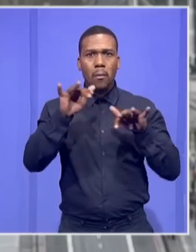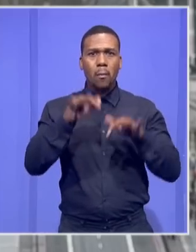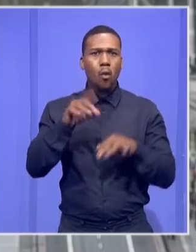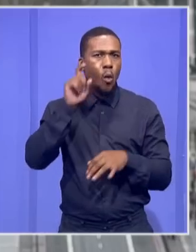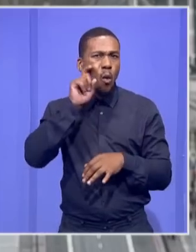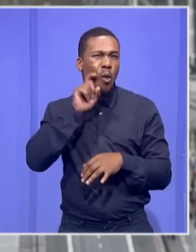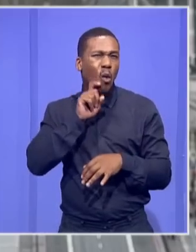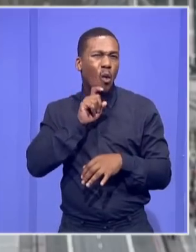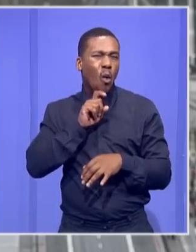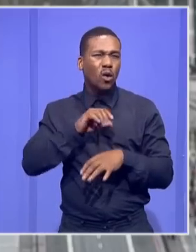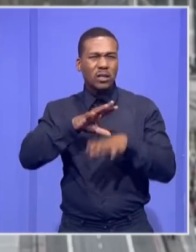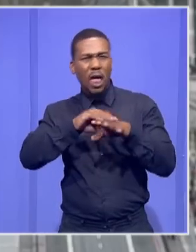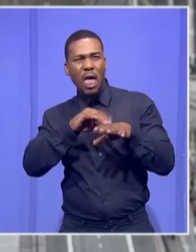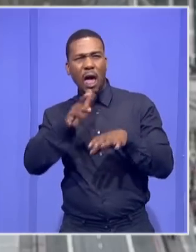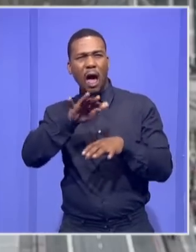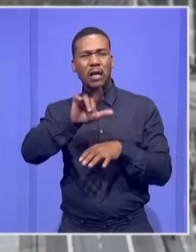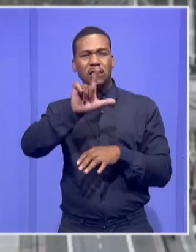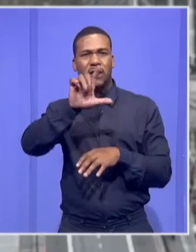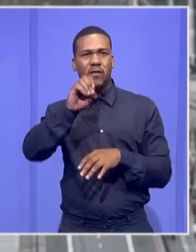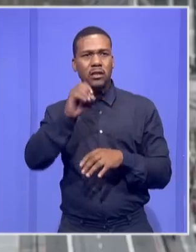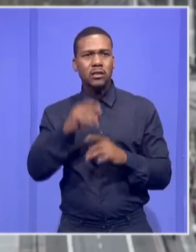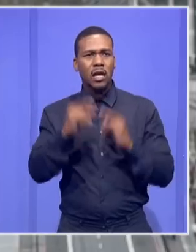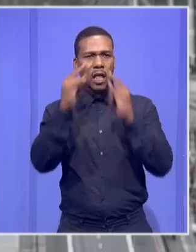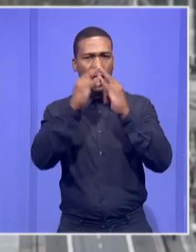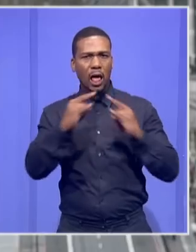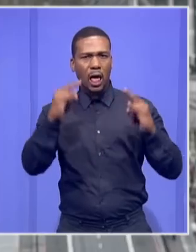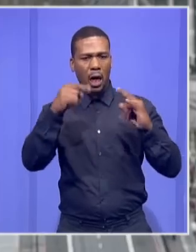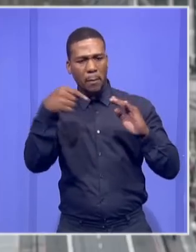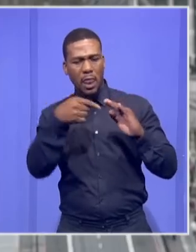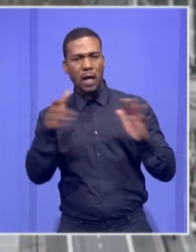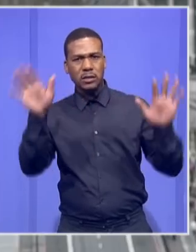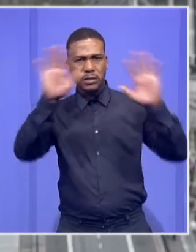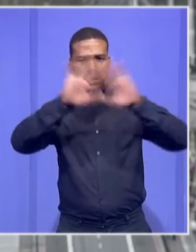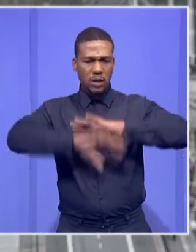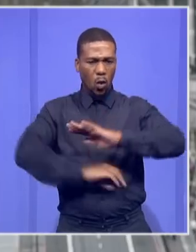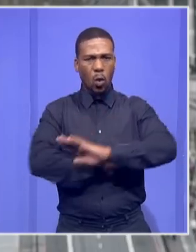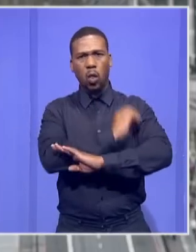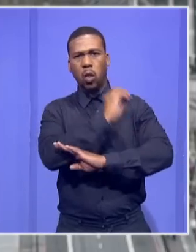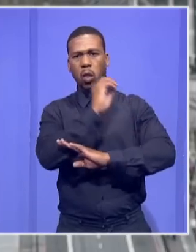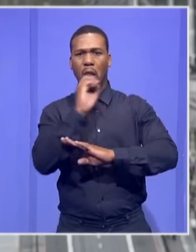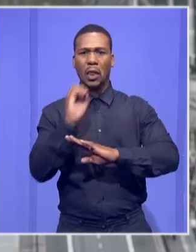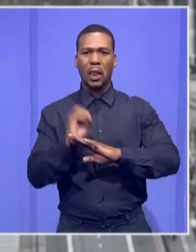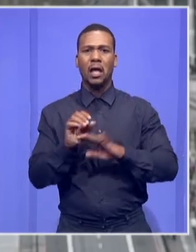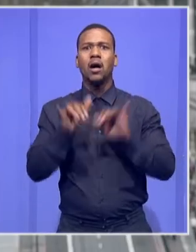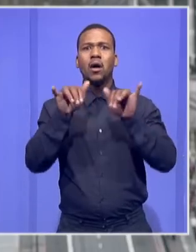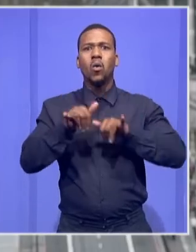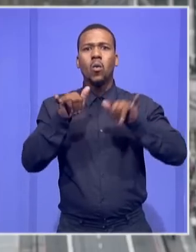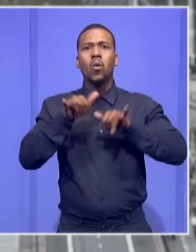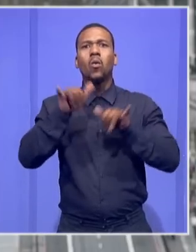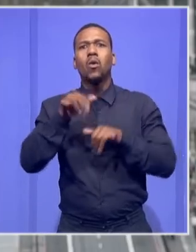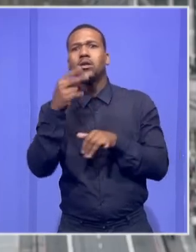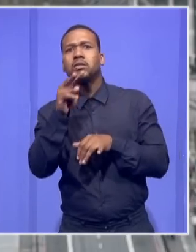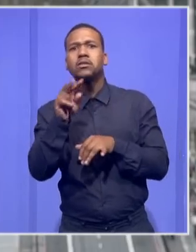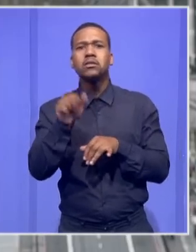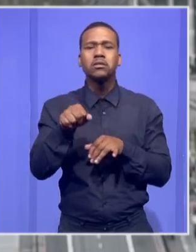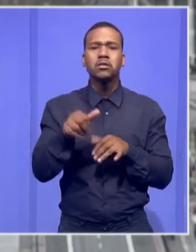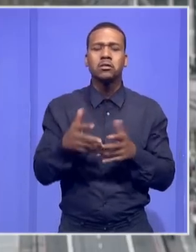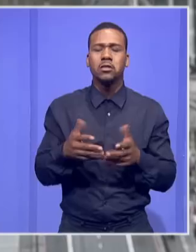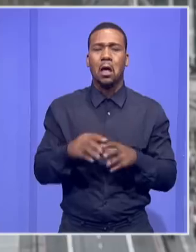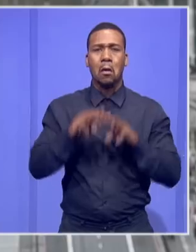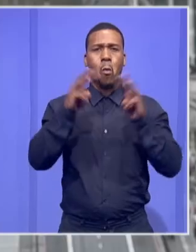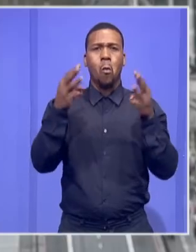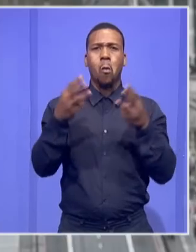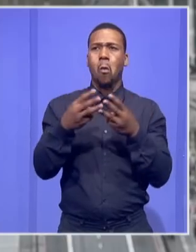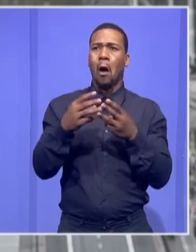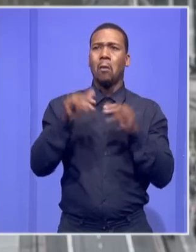tent just so they can see this procession go by, and people come from round the world. So definitely an air of excitement, but of course with